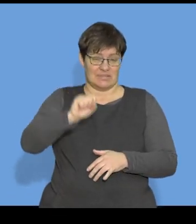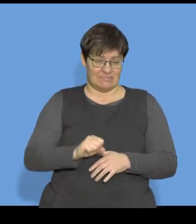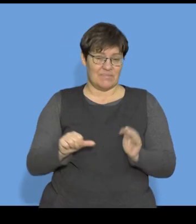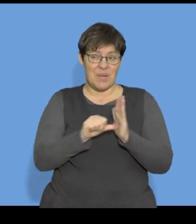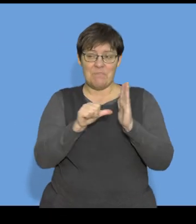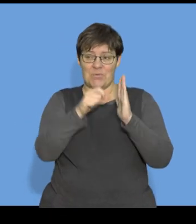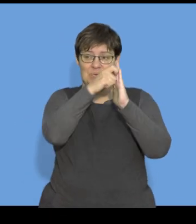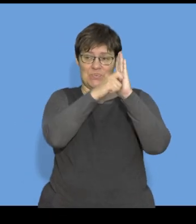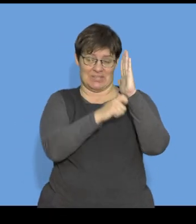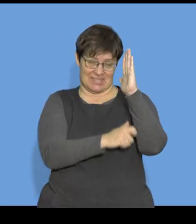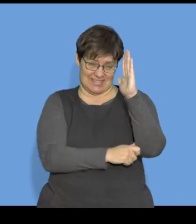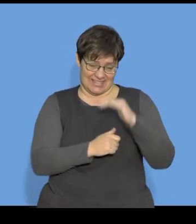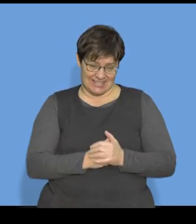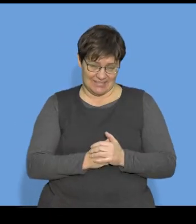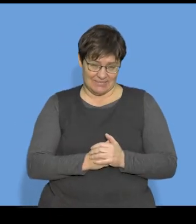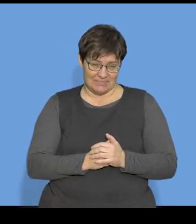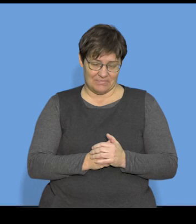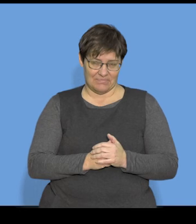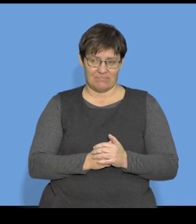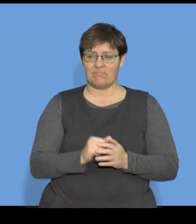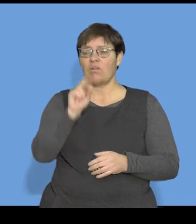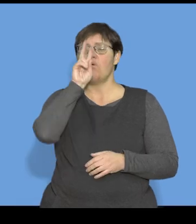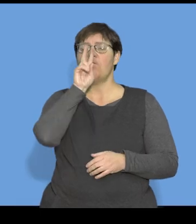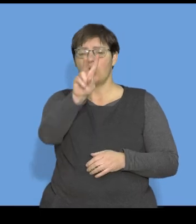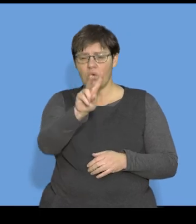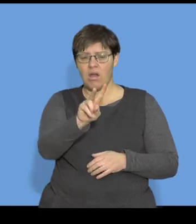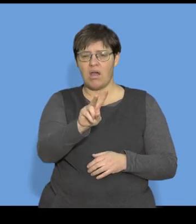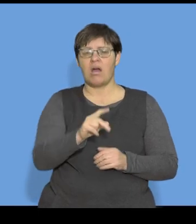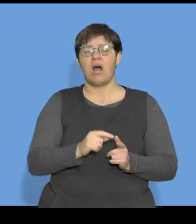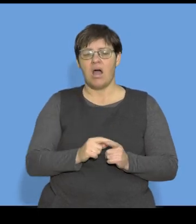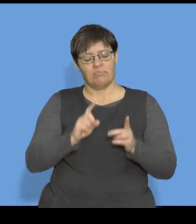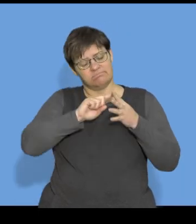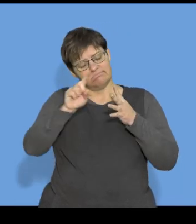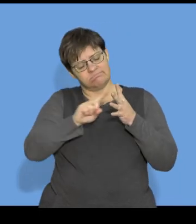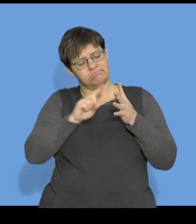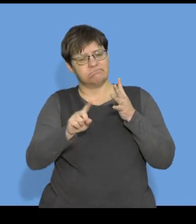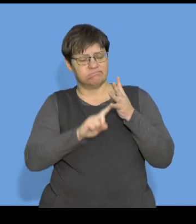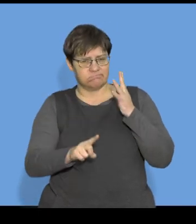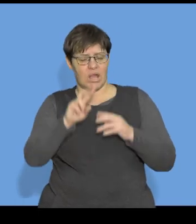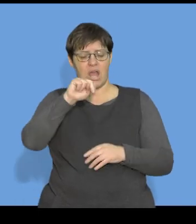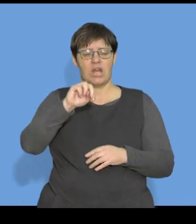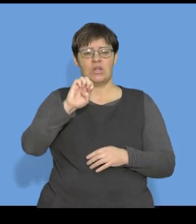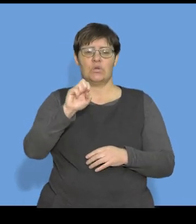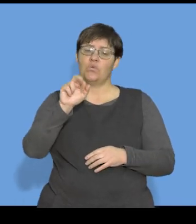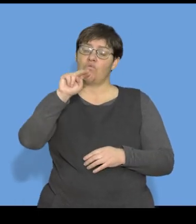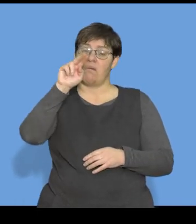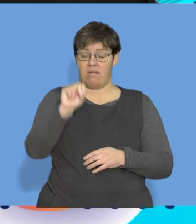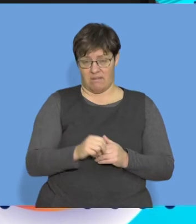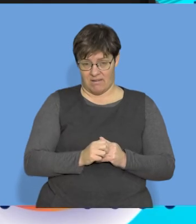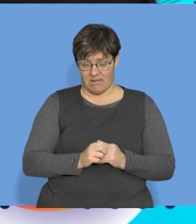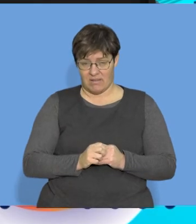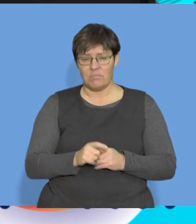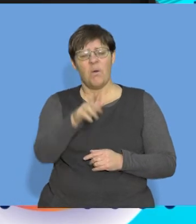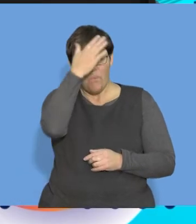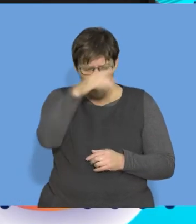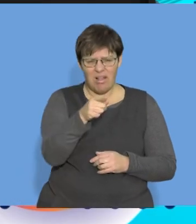words. Then let's look at the types of neurons. I know for now